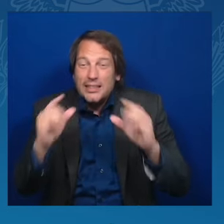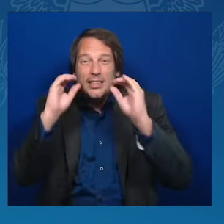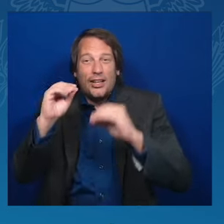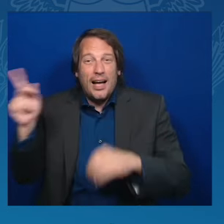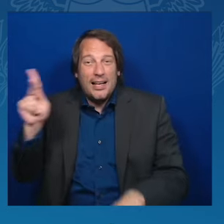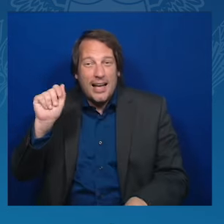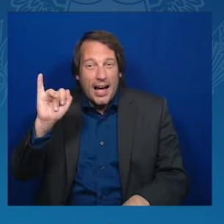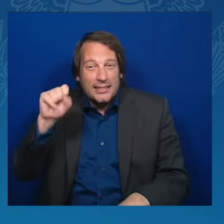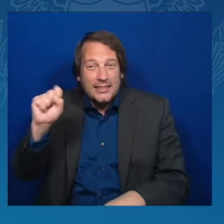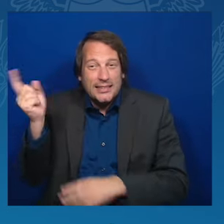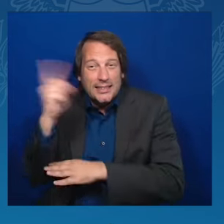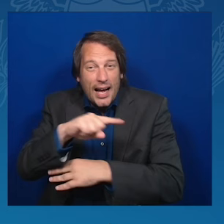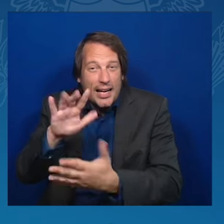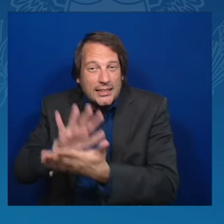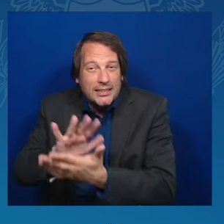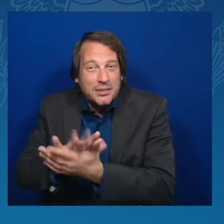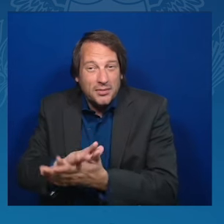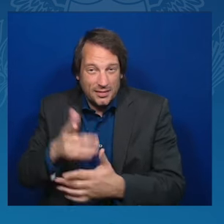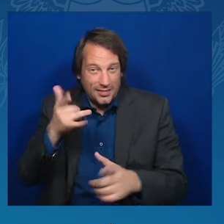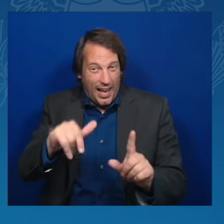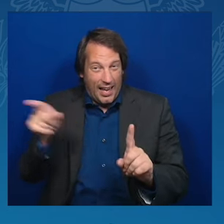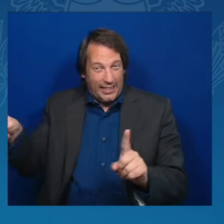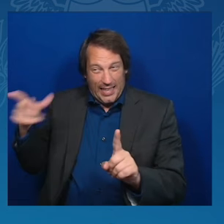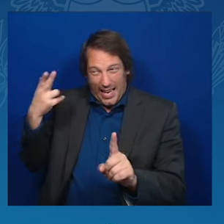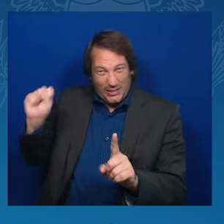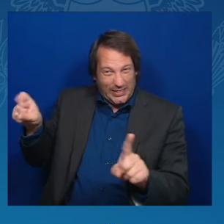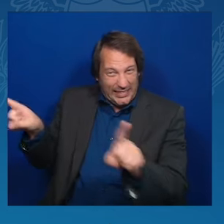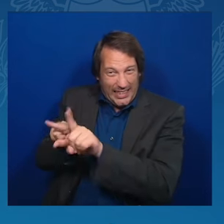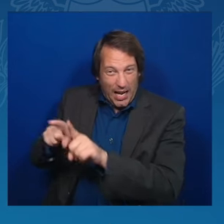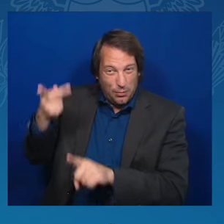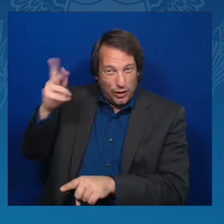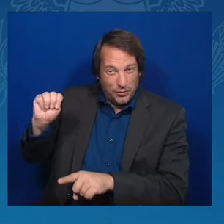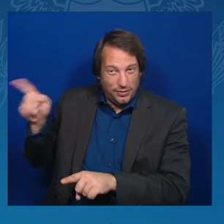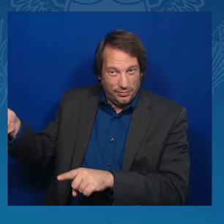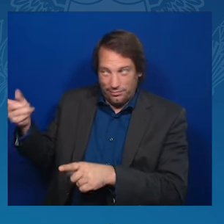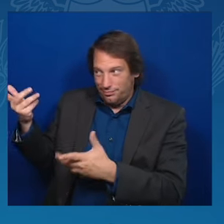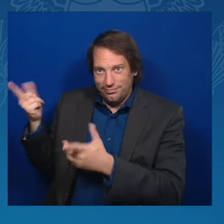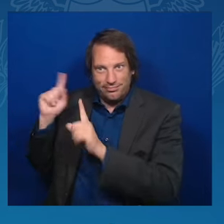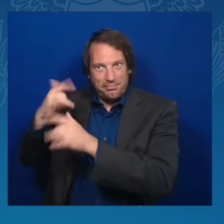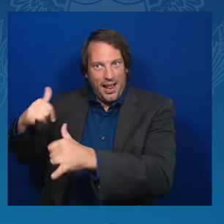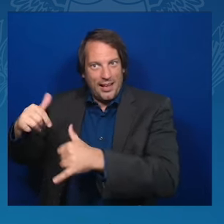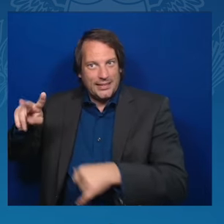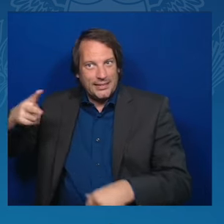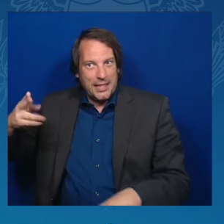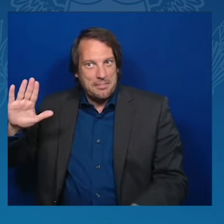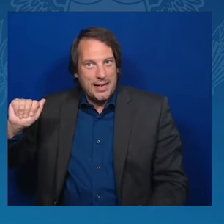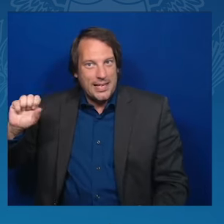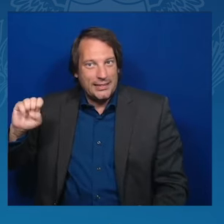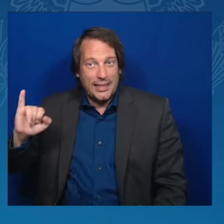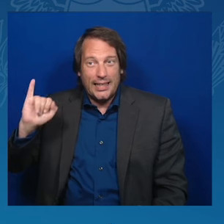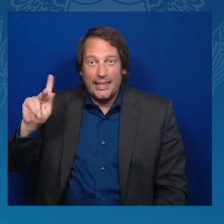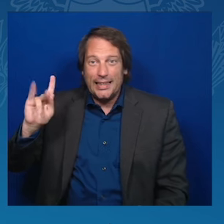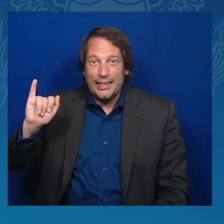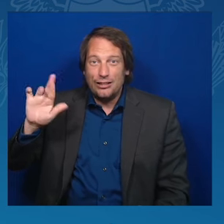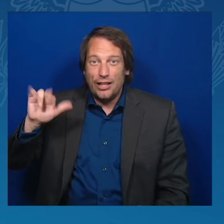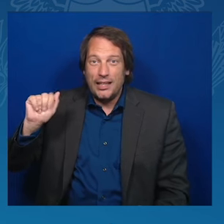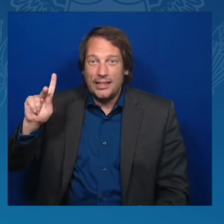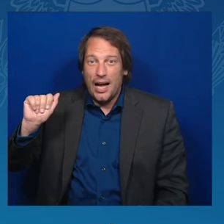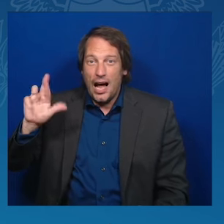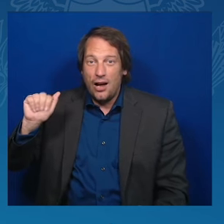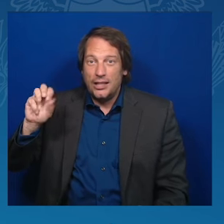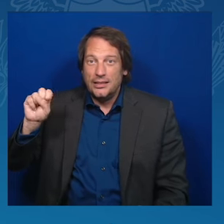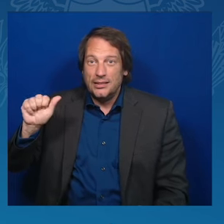Akira Kurosawa's 1954 classic, The Seventh Samurai, inspired one of our great Westerns, The Magnificent